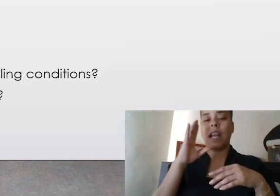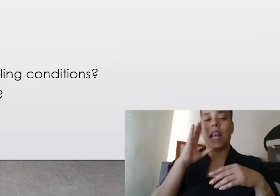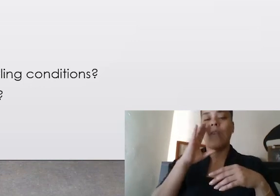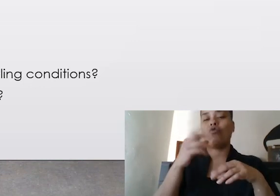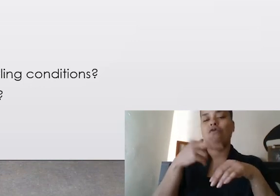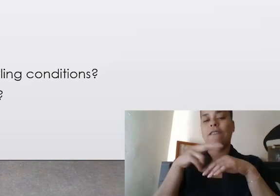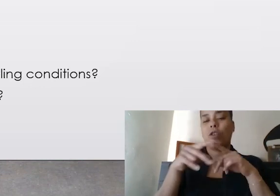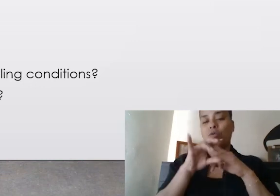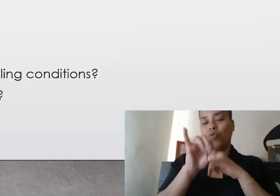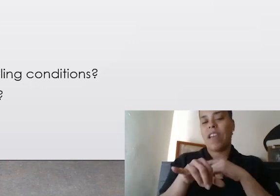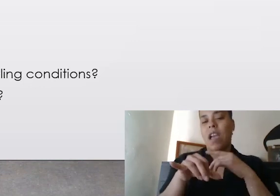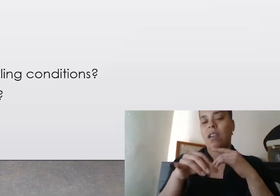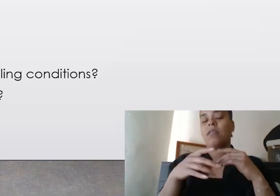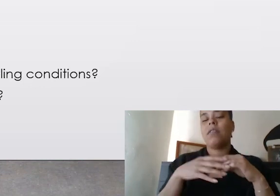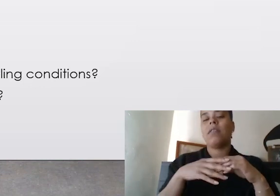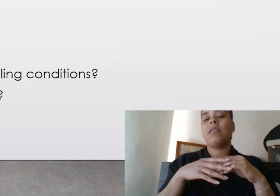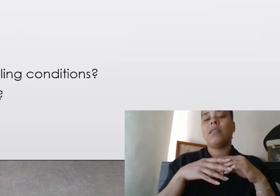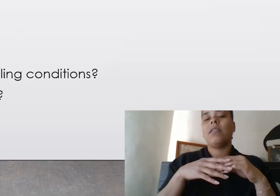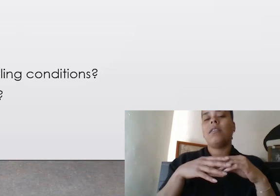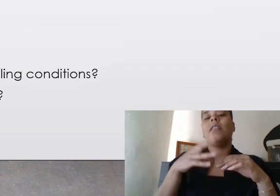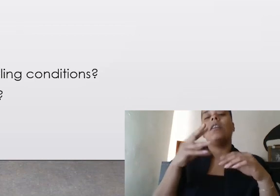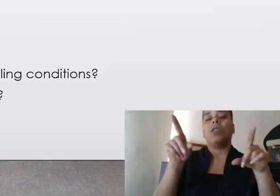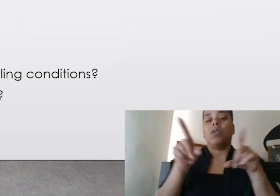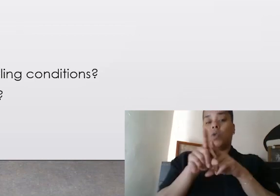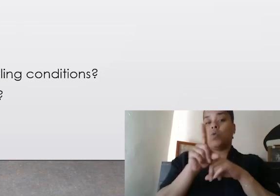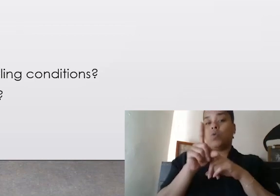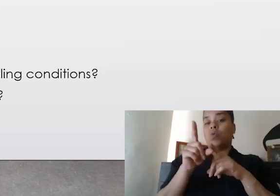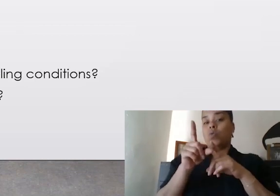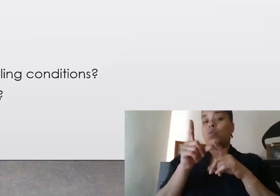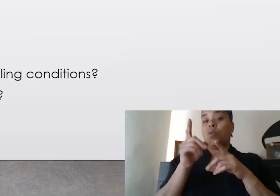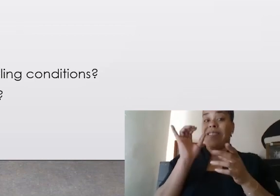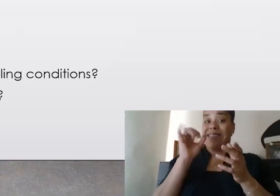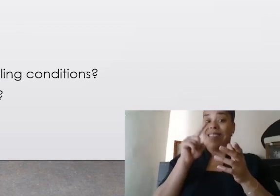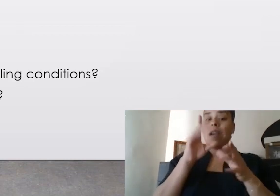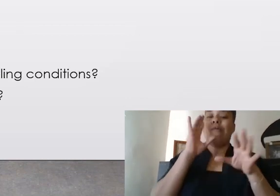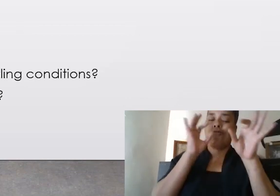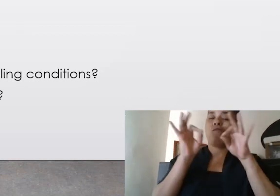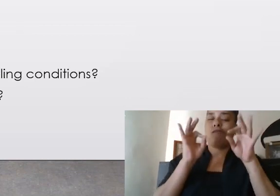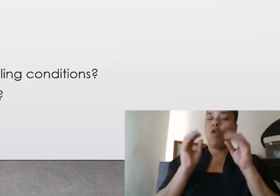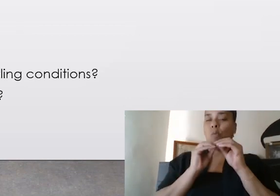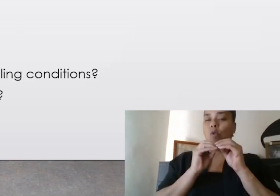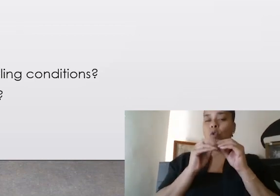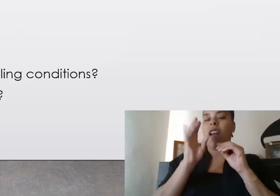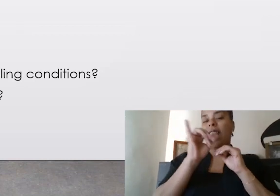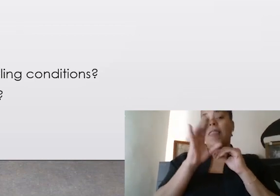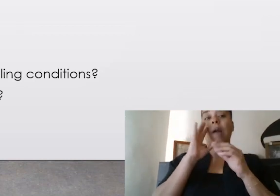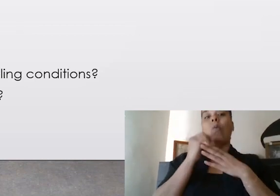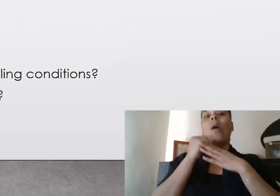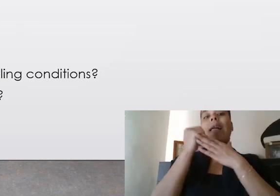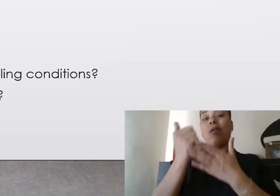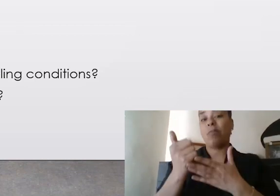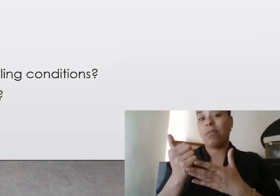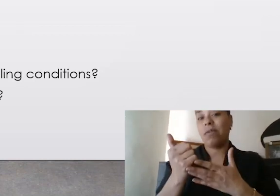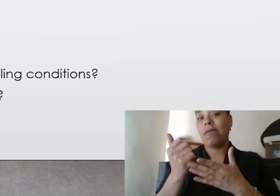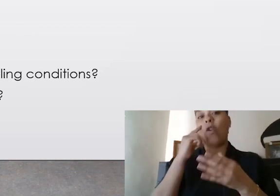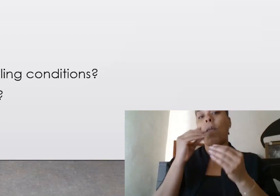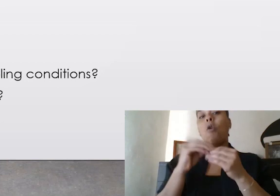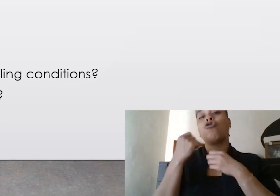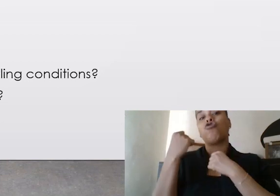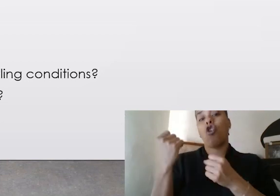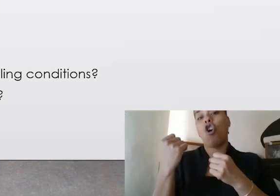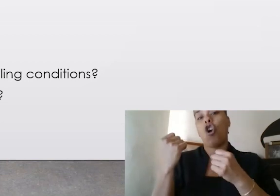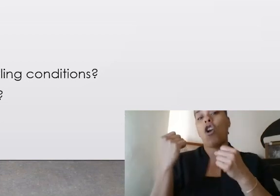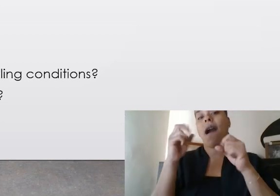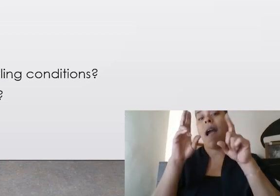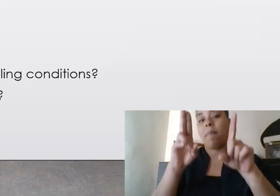SSDI, and that helps for a strong application. Can you do the work you previously did? So they look at